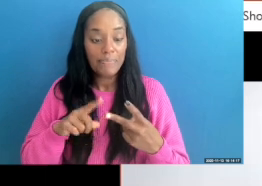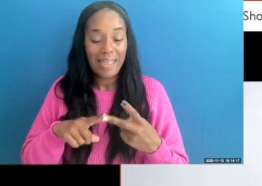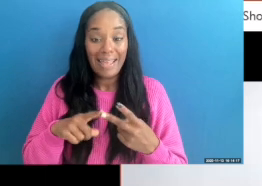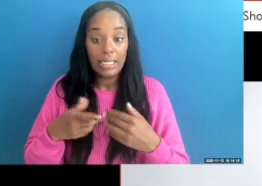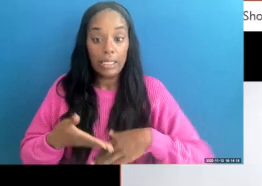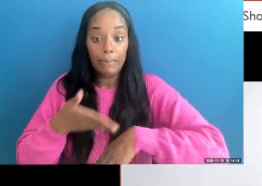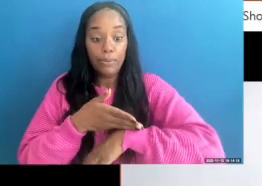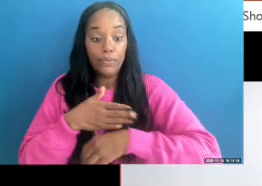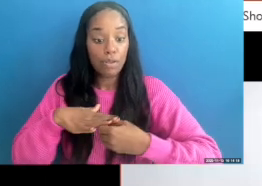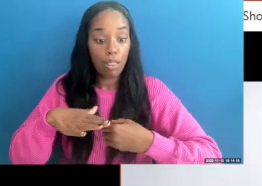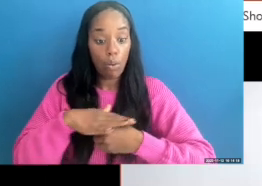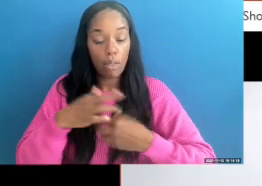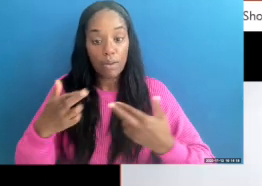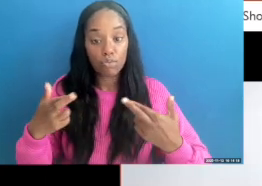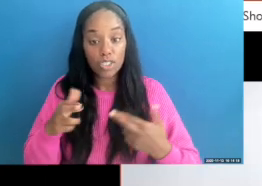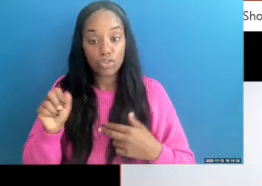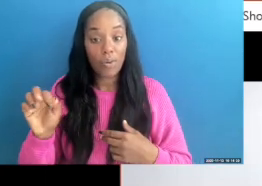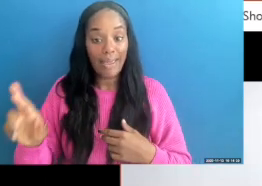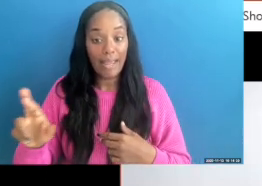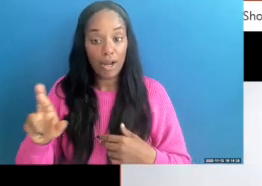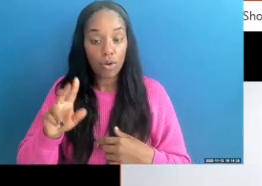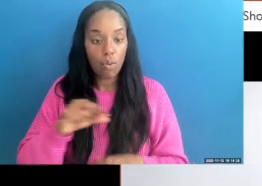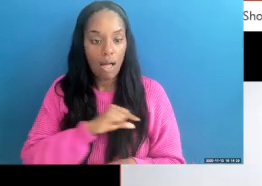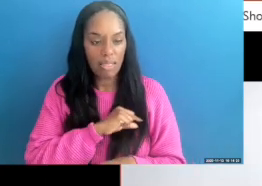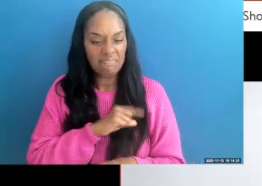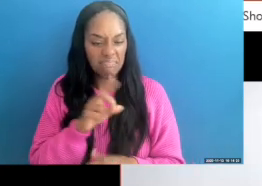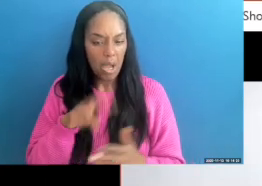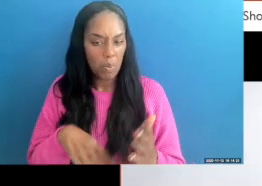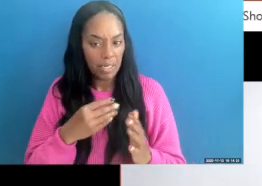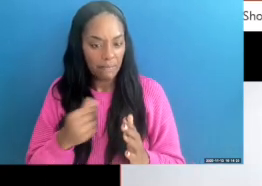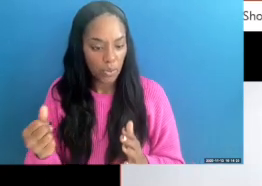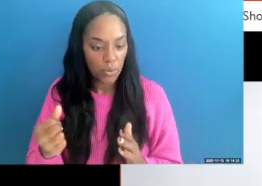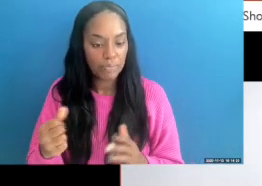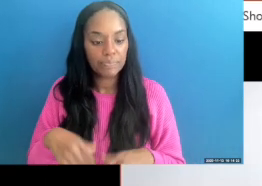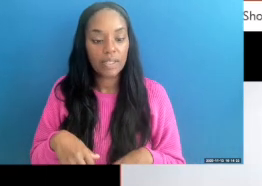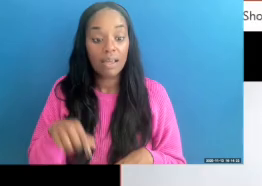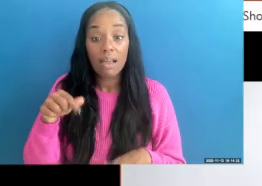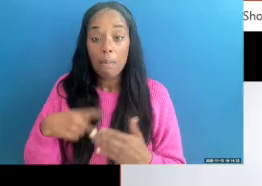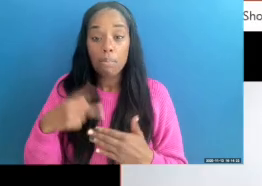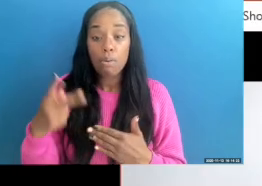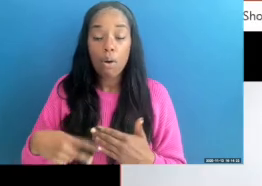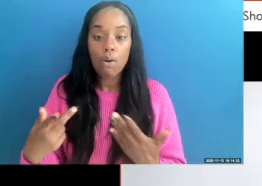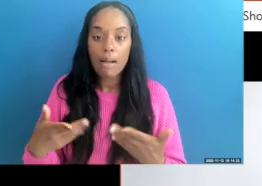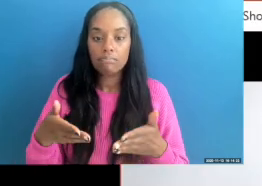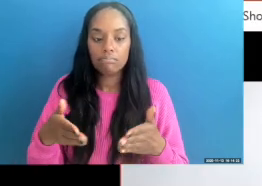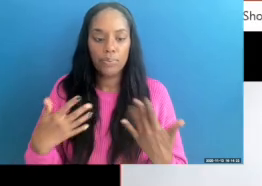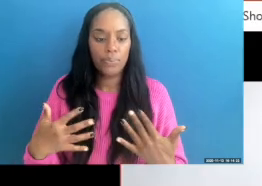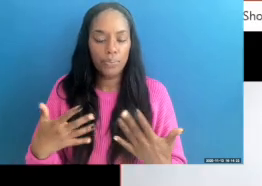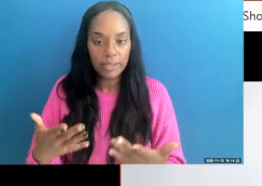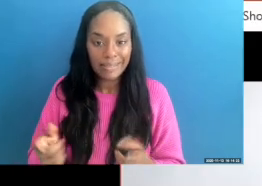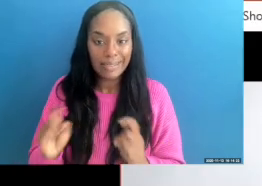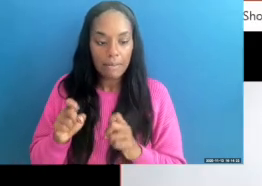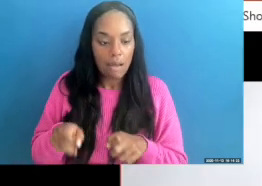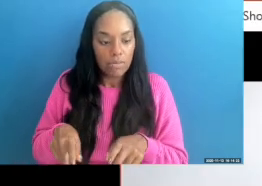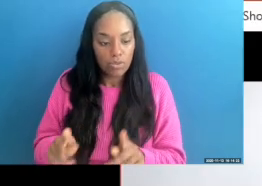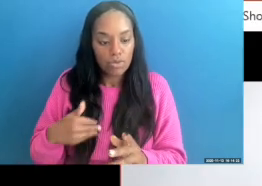to improved local and regional air quality. I'll read a few highlights. This program gave me the opportunity to receive